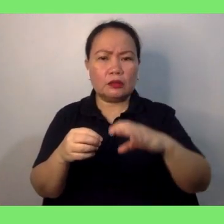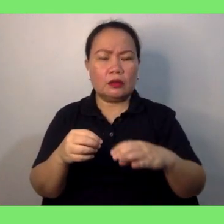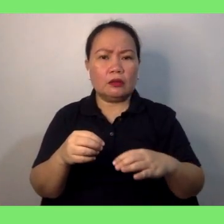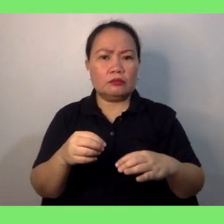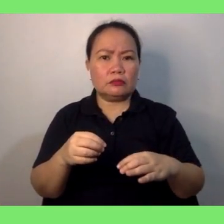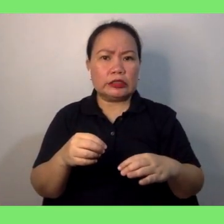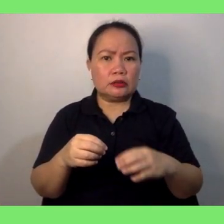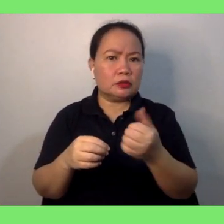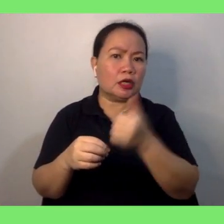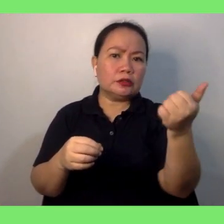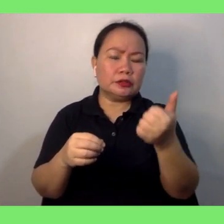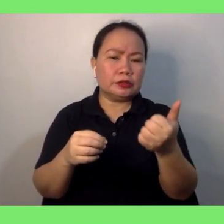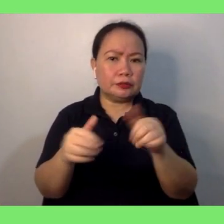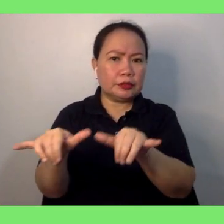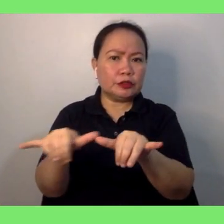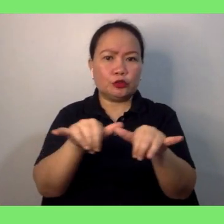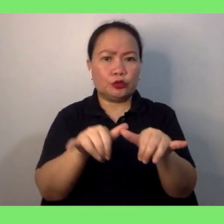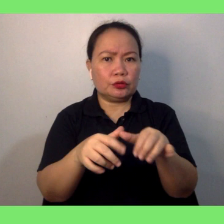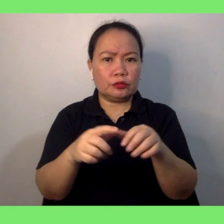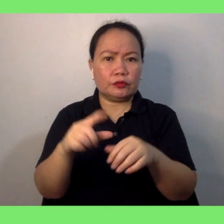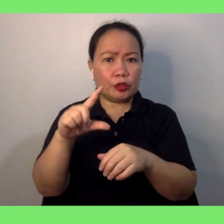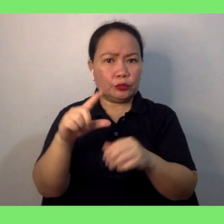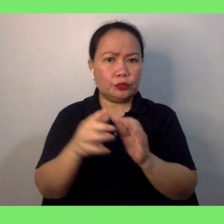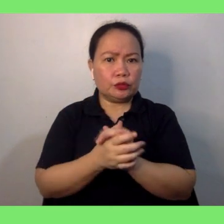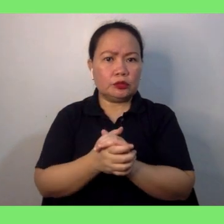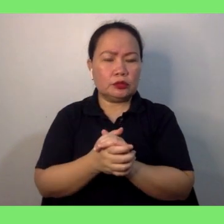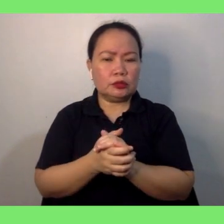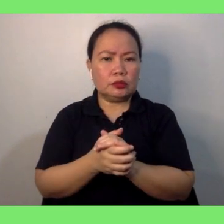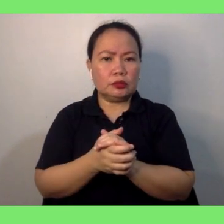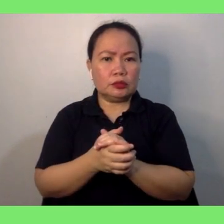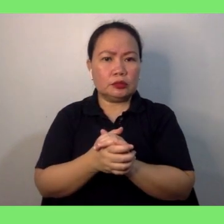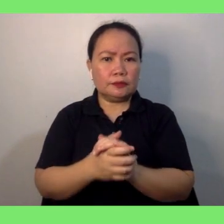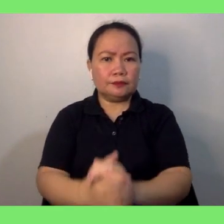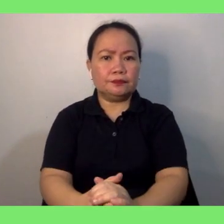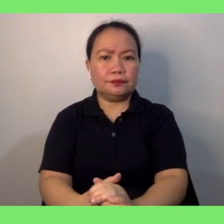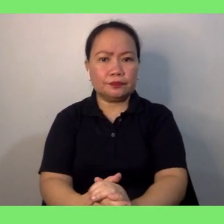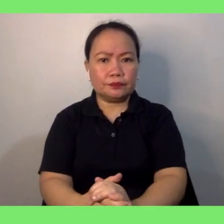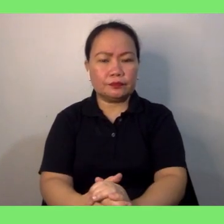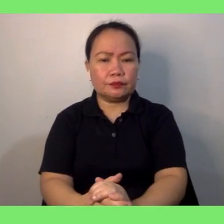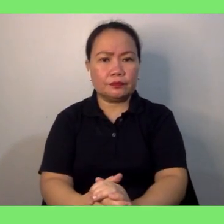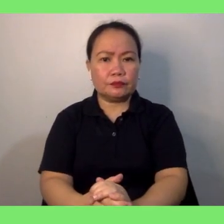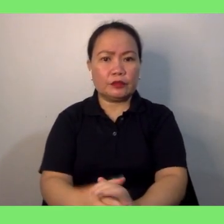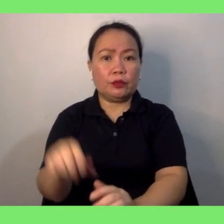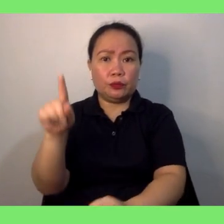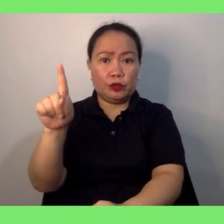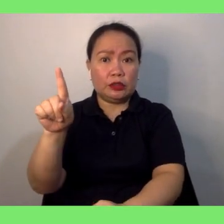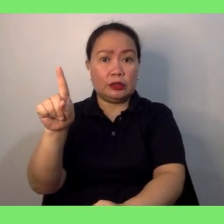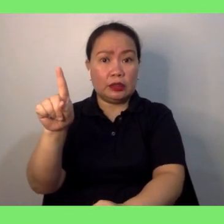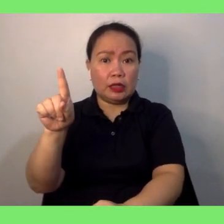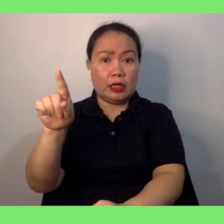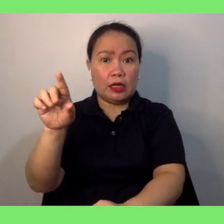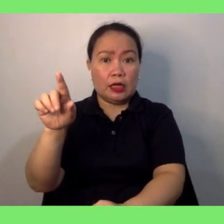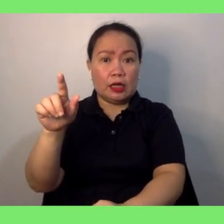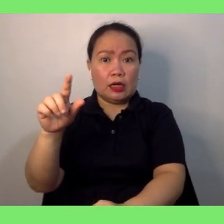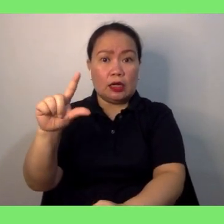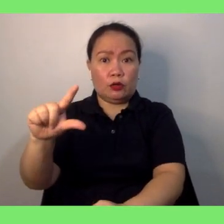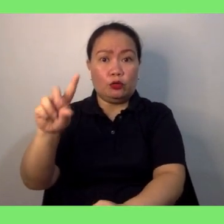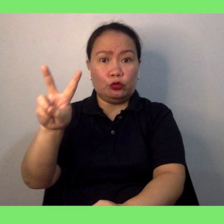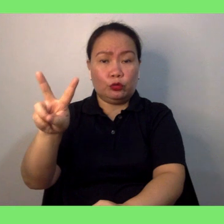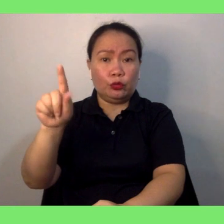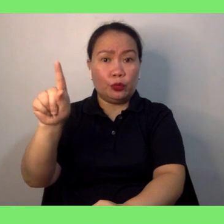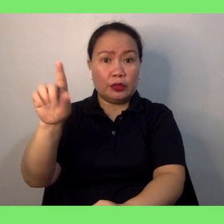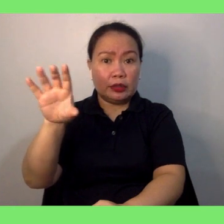apply natin yung concept nun. So, ito, okay, this is 80 degrees. Why? Because